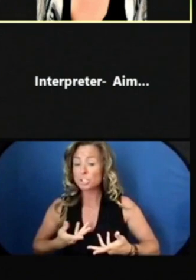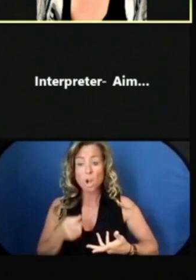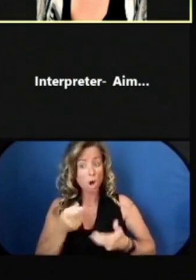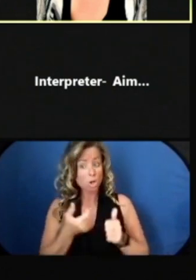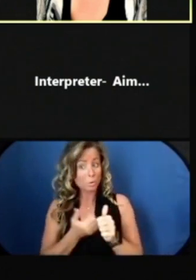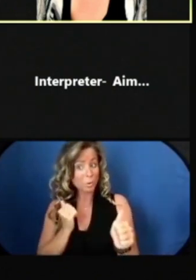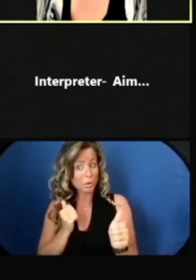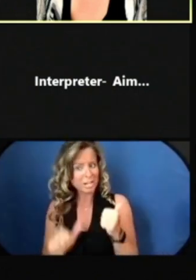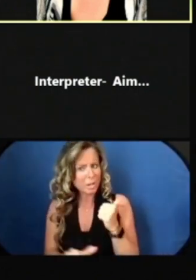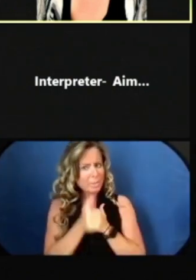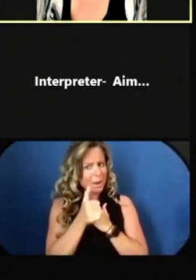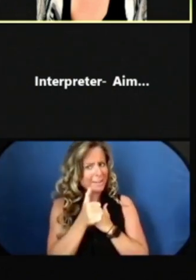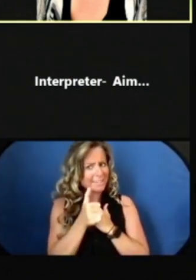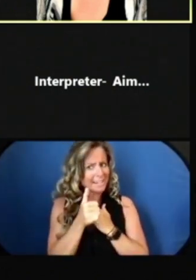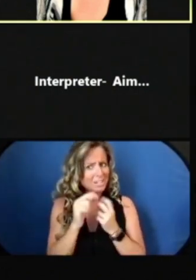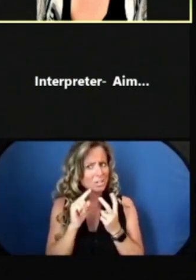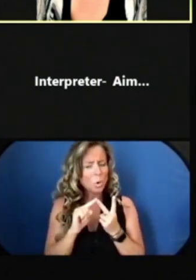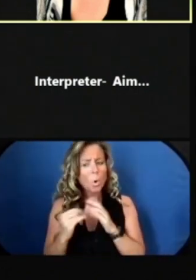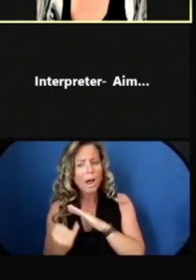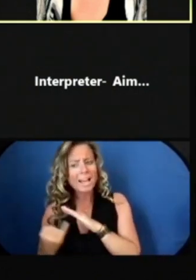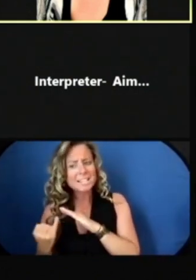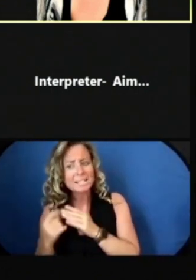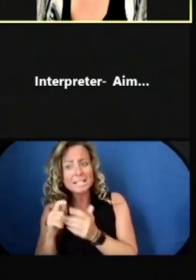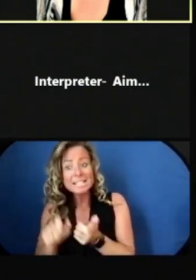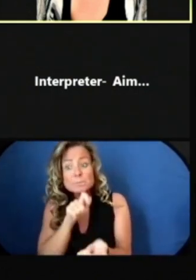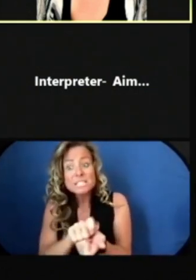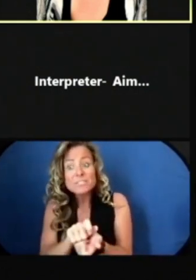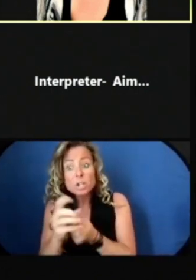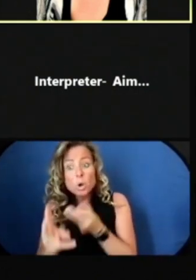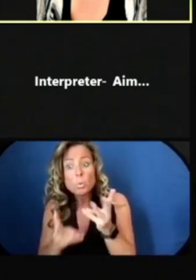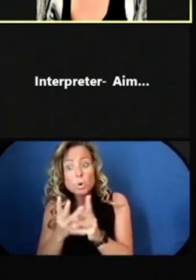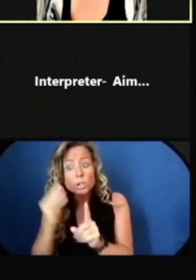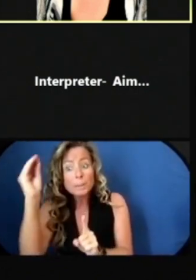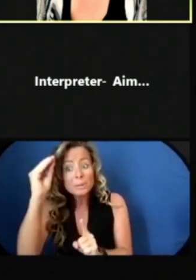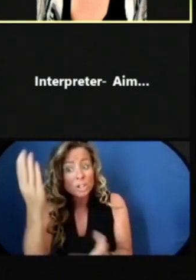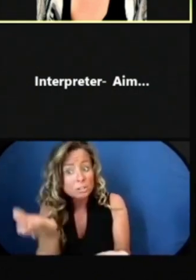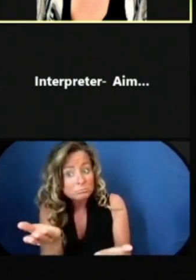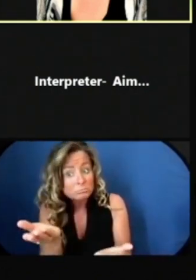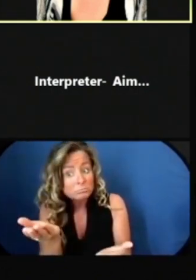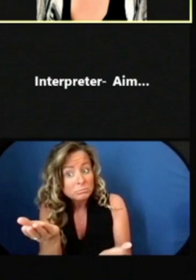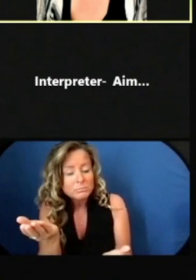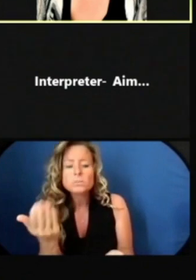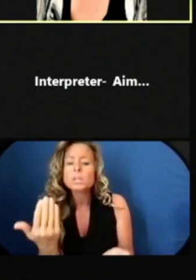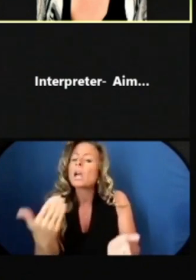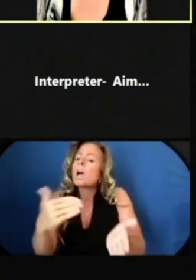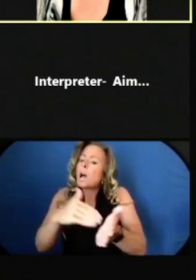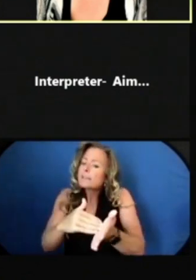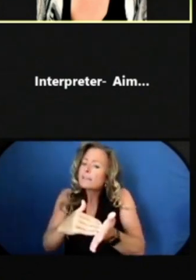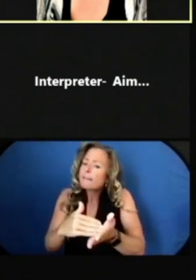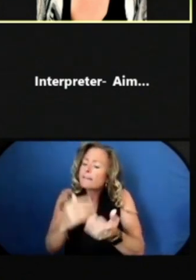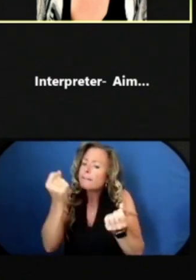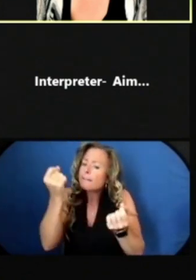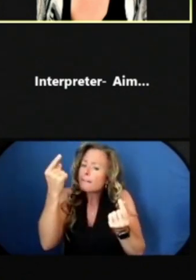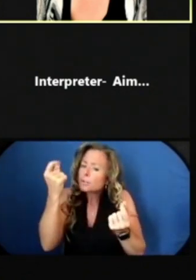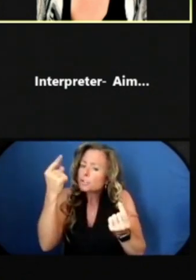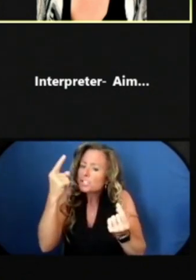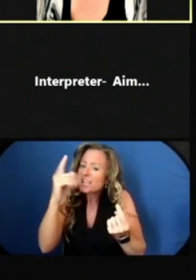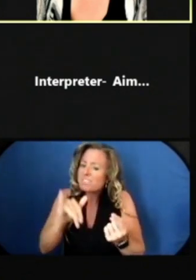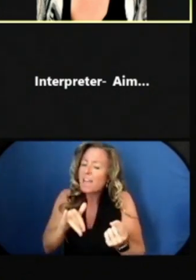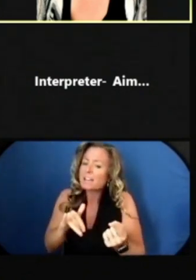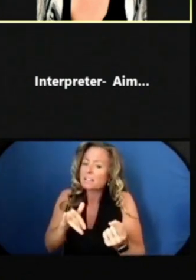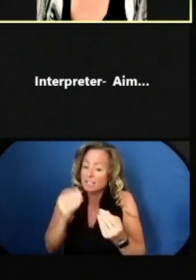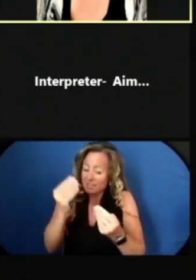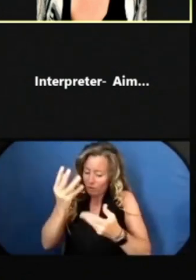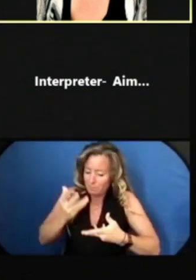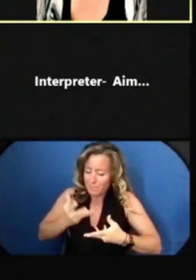avoiding threatening or alienating a specific worldview? And again, being mindful of how that